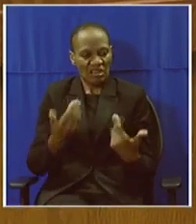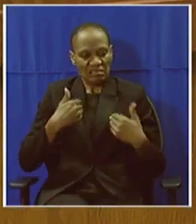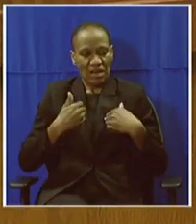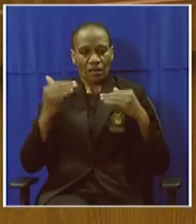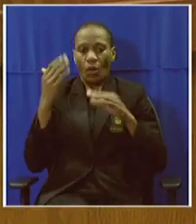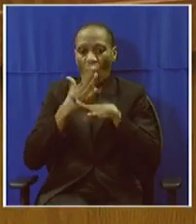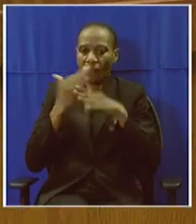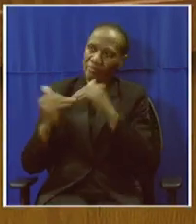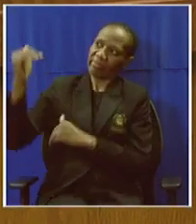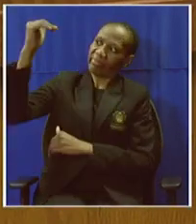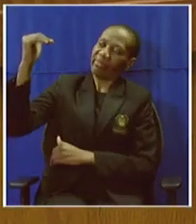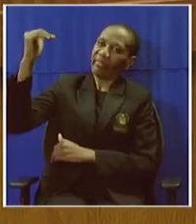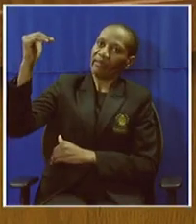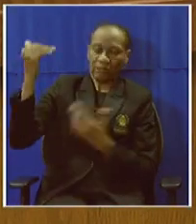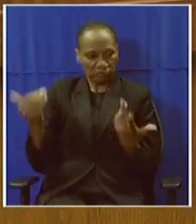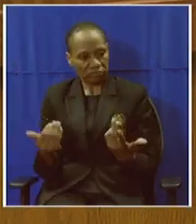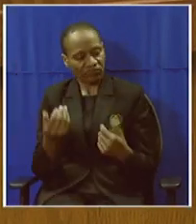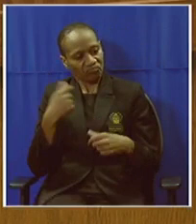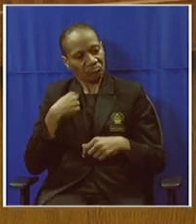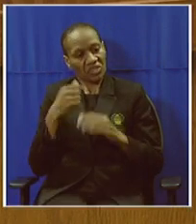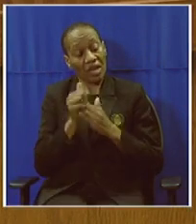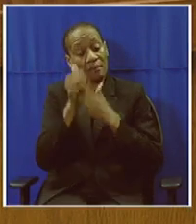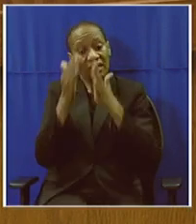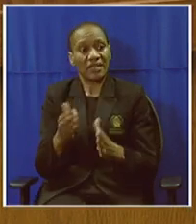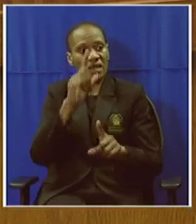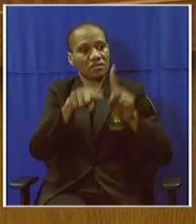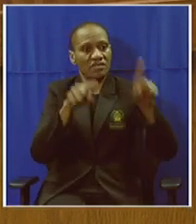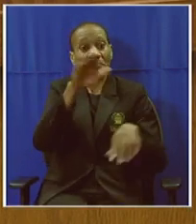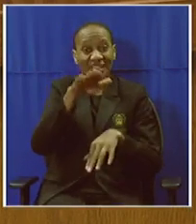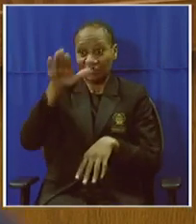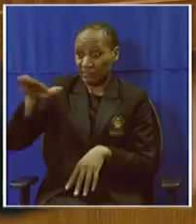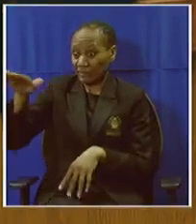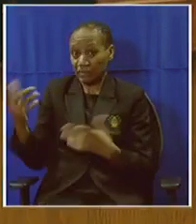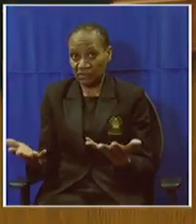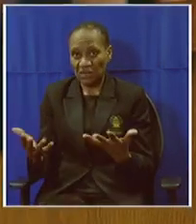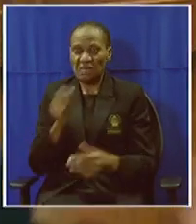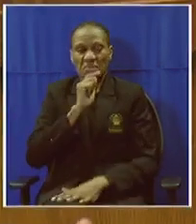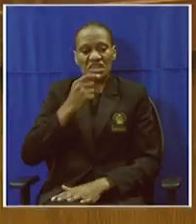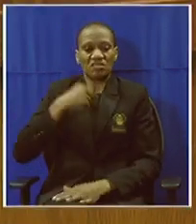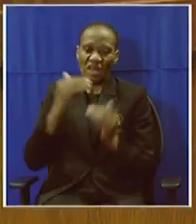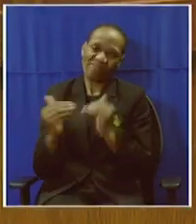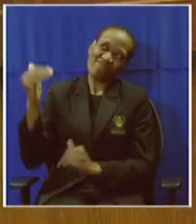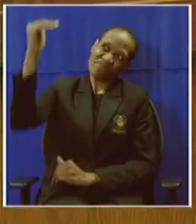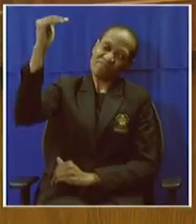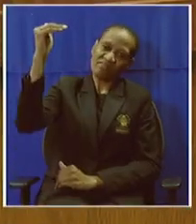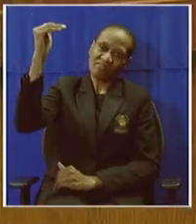positions, because I have been a leader there and there, I am up there. She